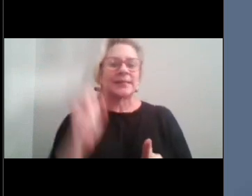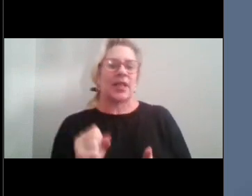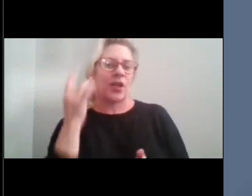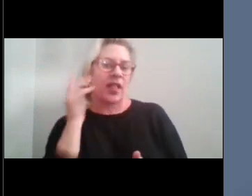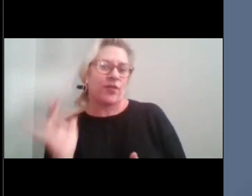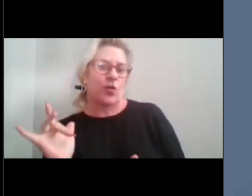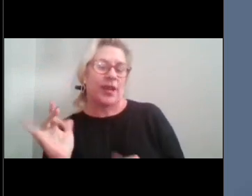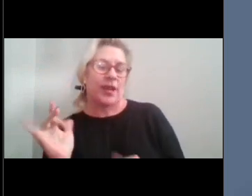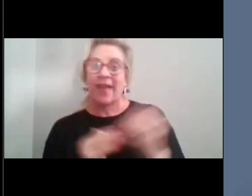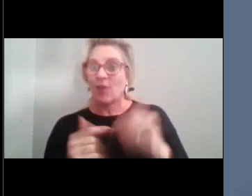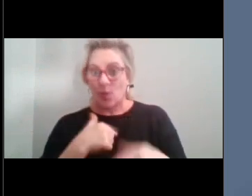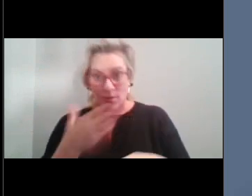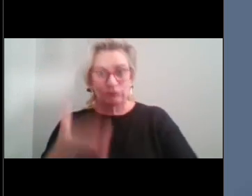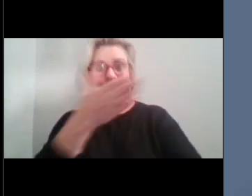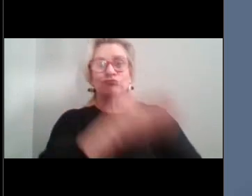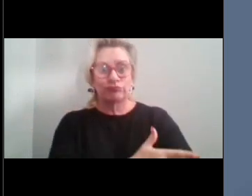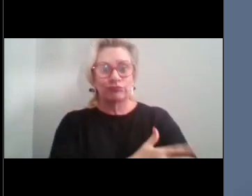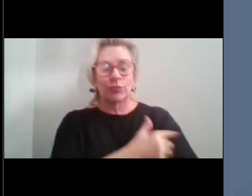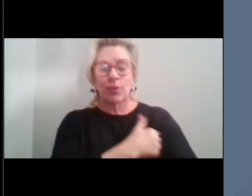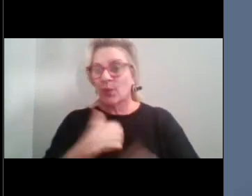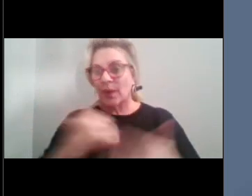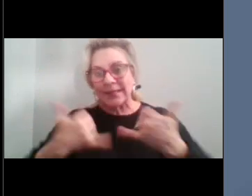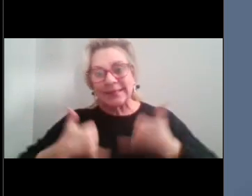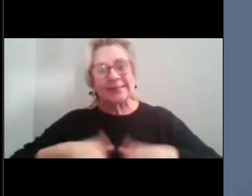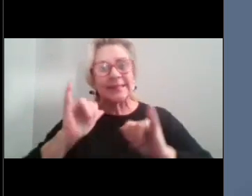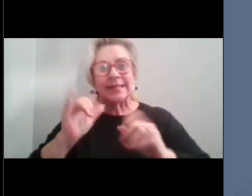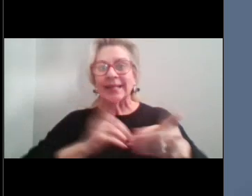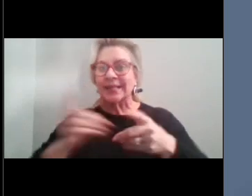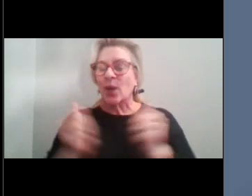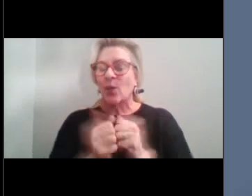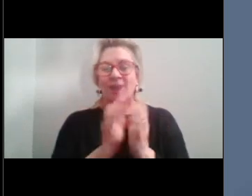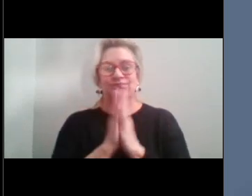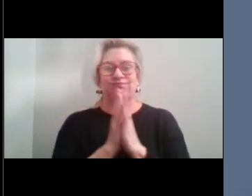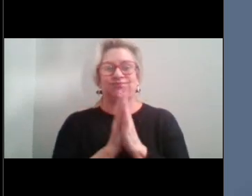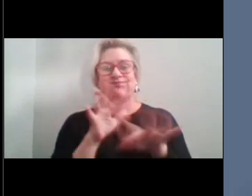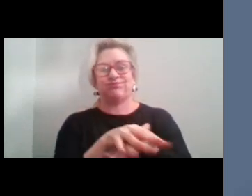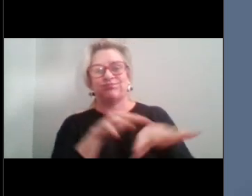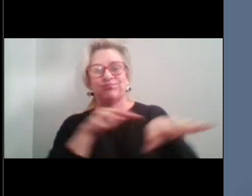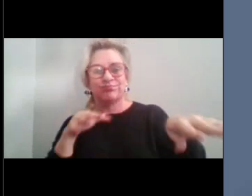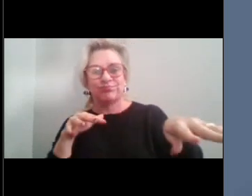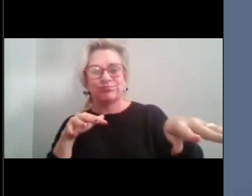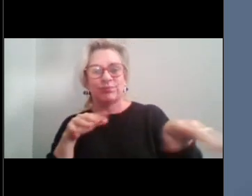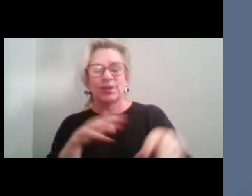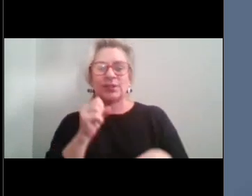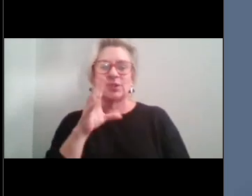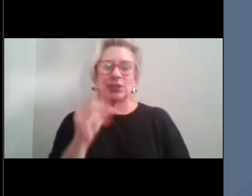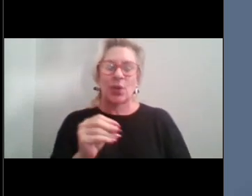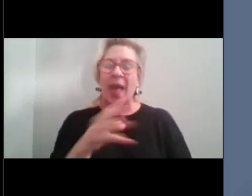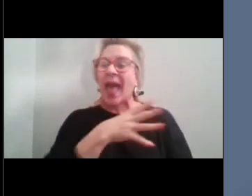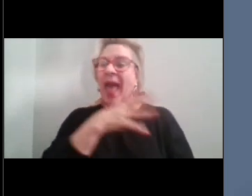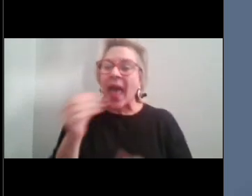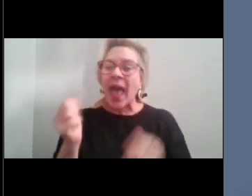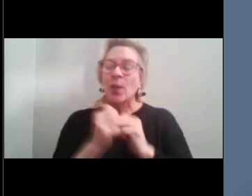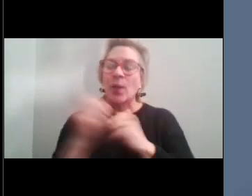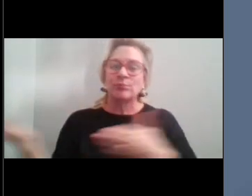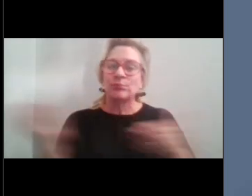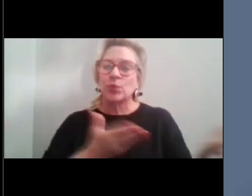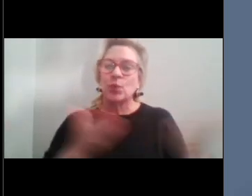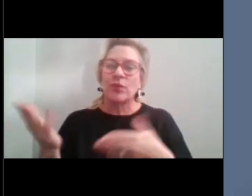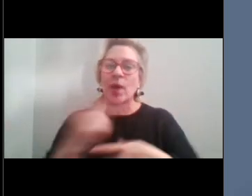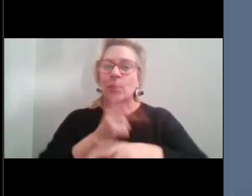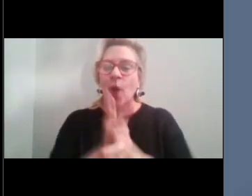our region, Inland Empire residents still deal with traffic congestion, impacts of goods movement, and limited mobility